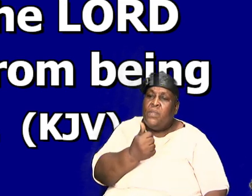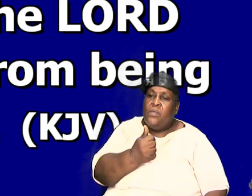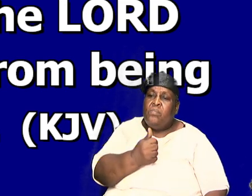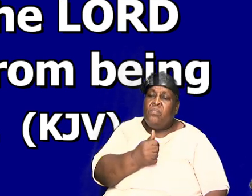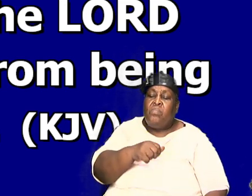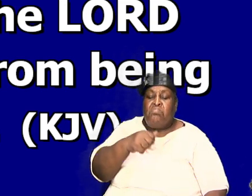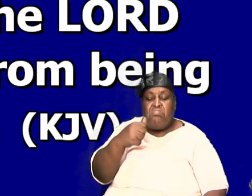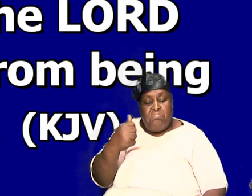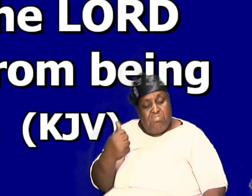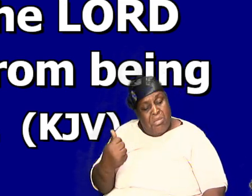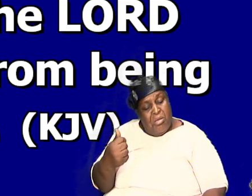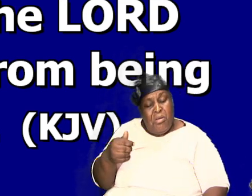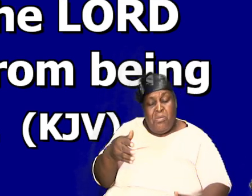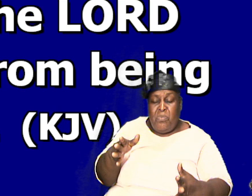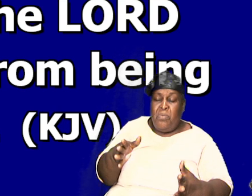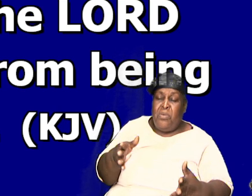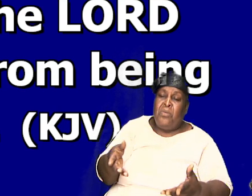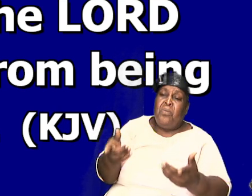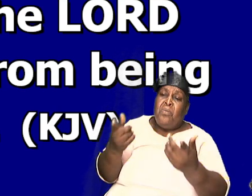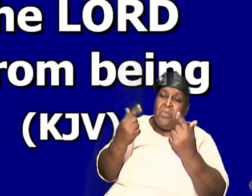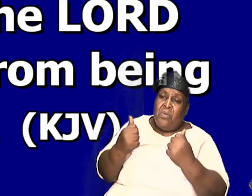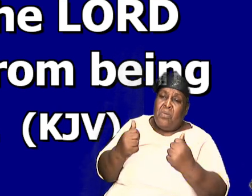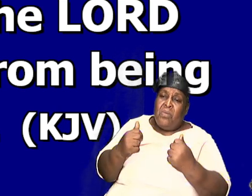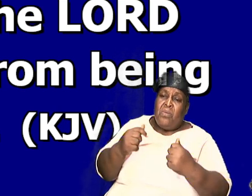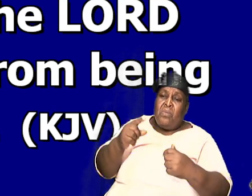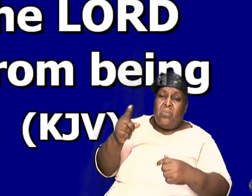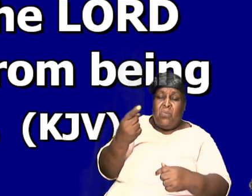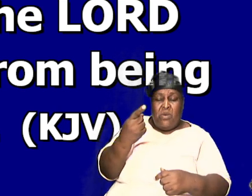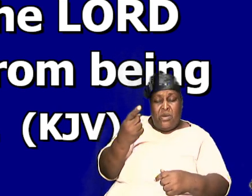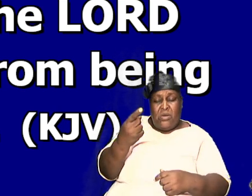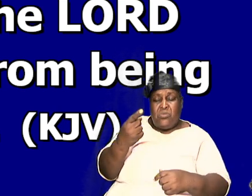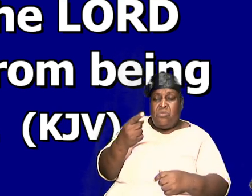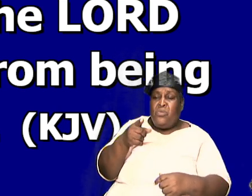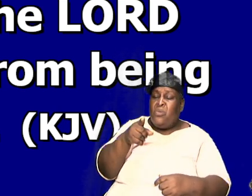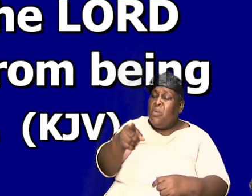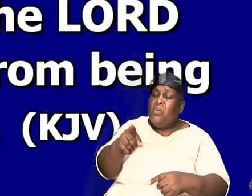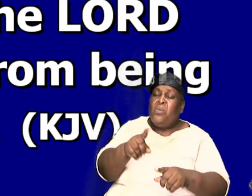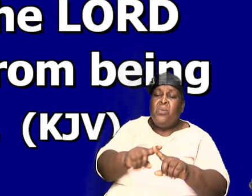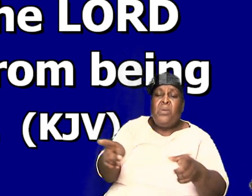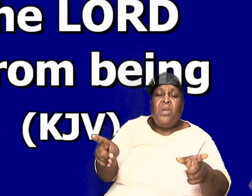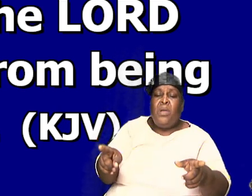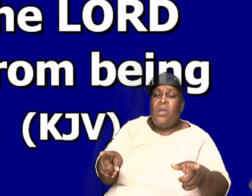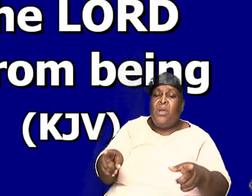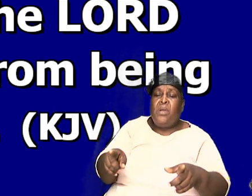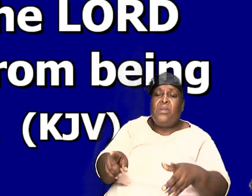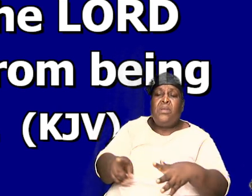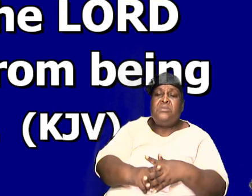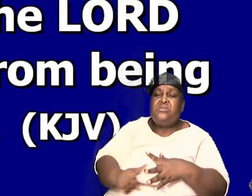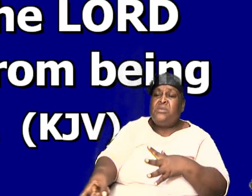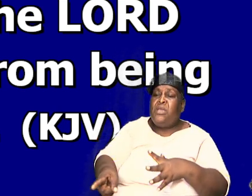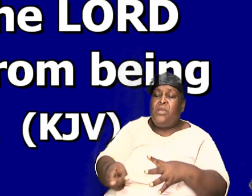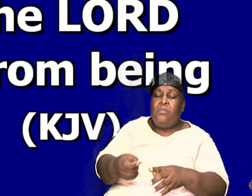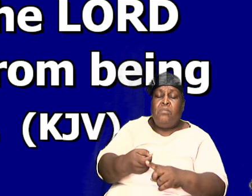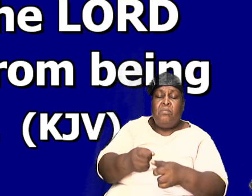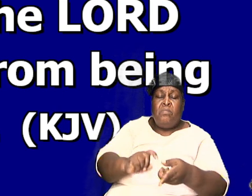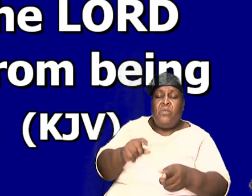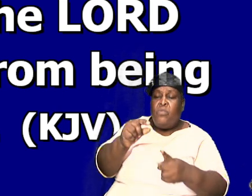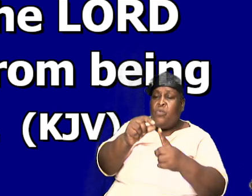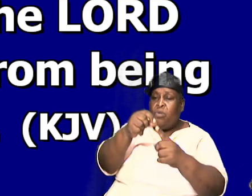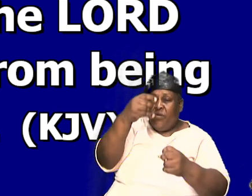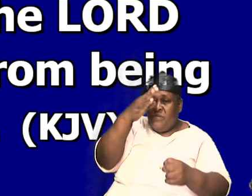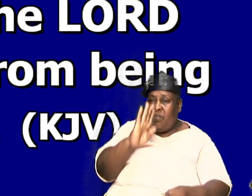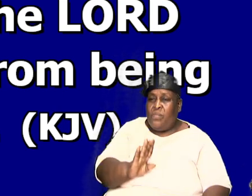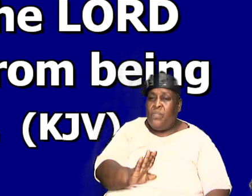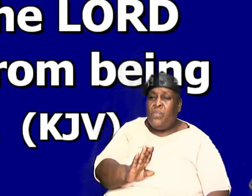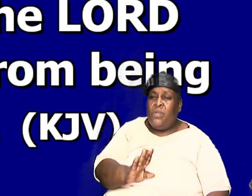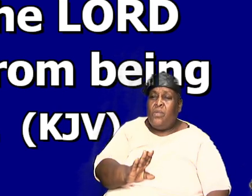any return, once it pertains to serving the Lord, you cannot get away from the Word of God. You know, the Word of